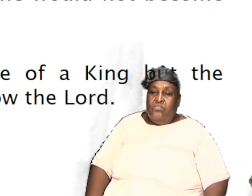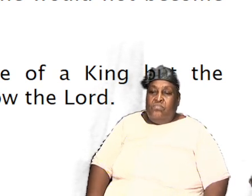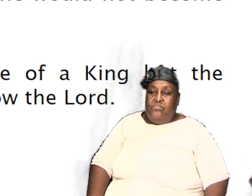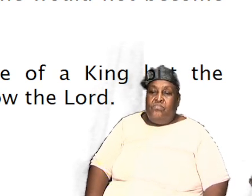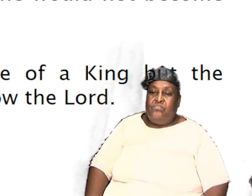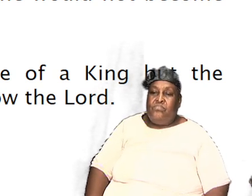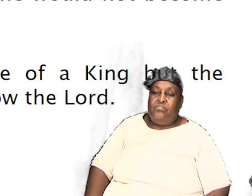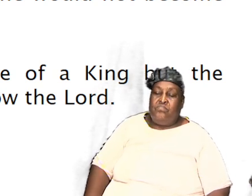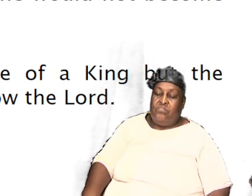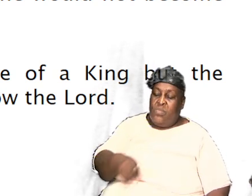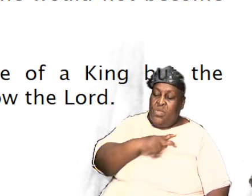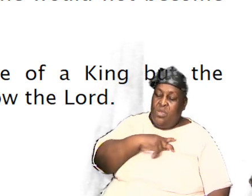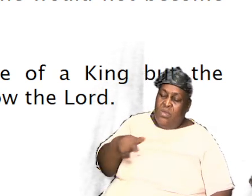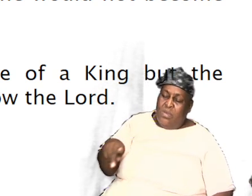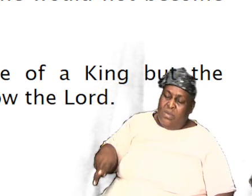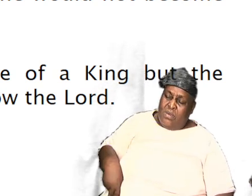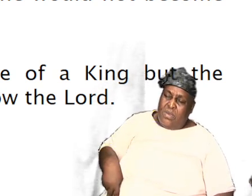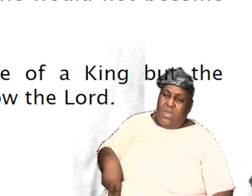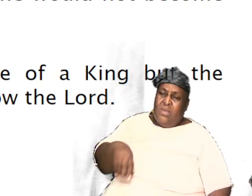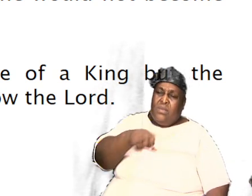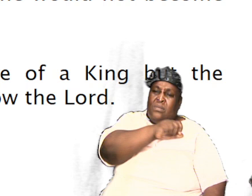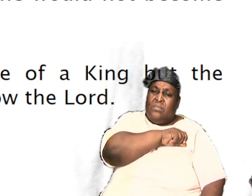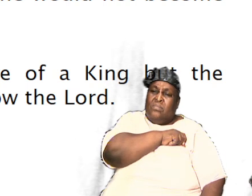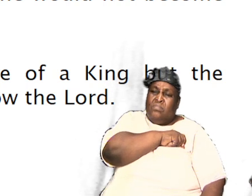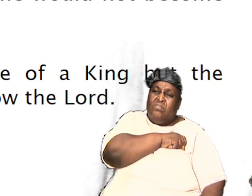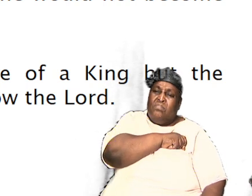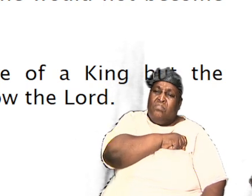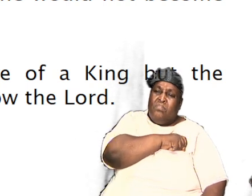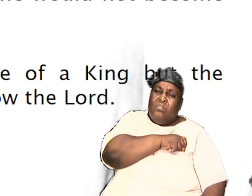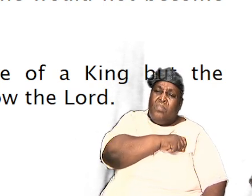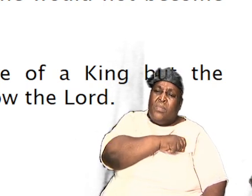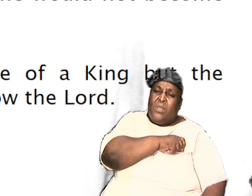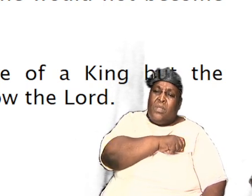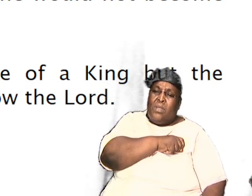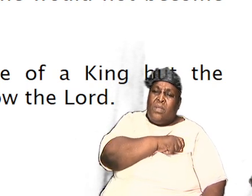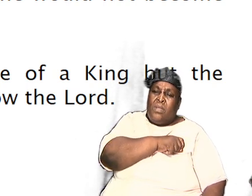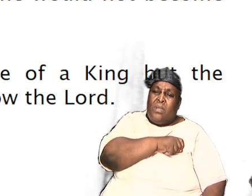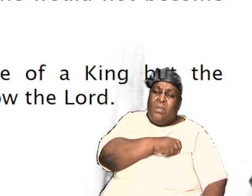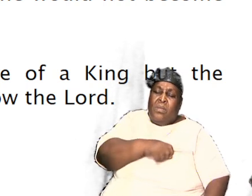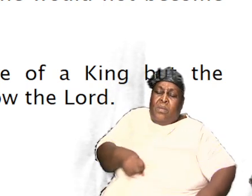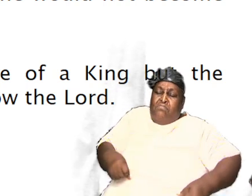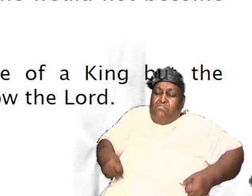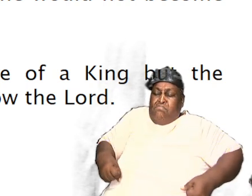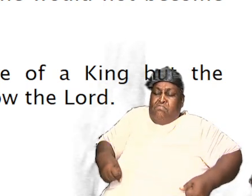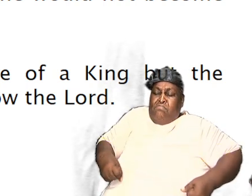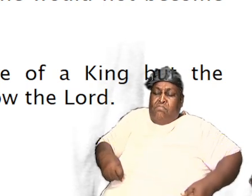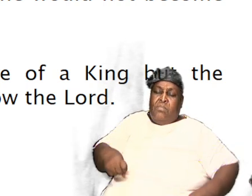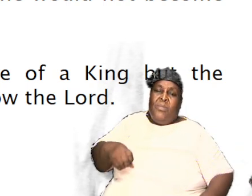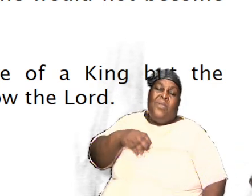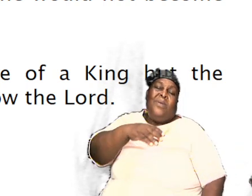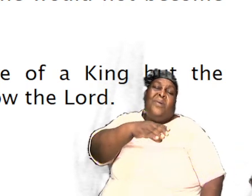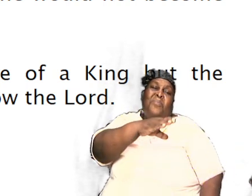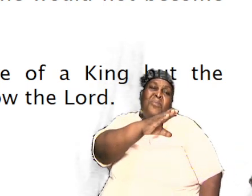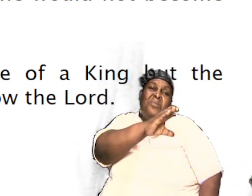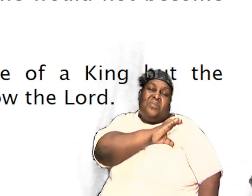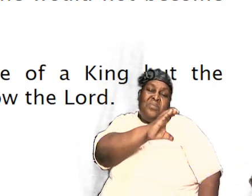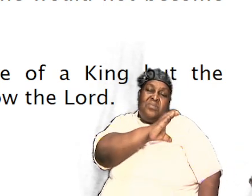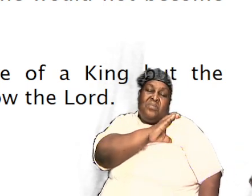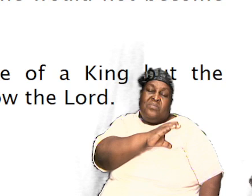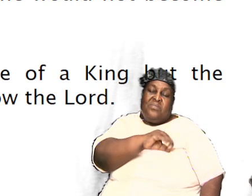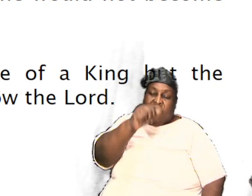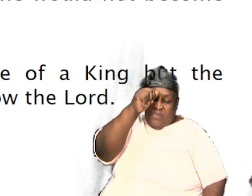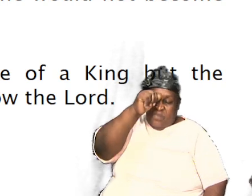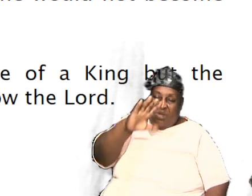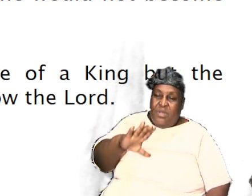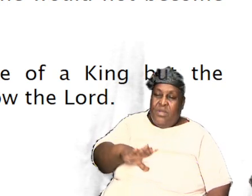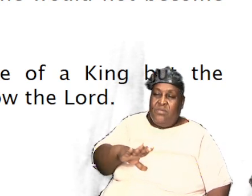So King Saul was a man with the stature of a king, but the characteristic of a man who